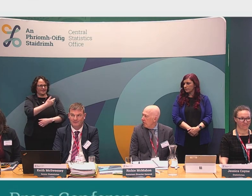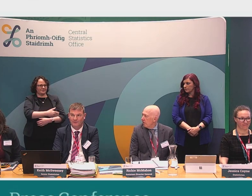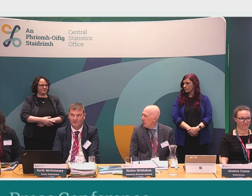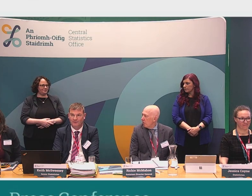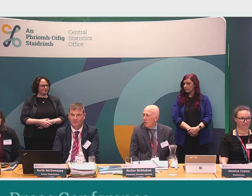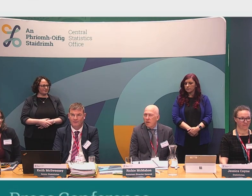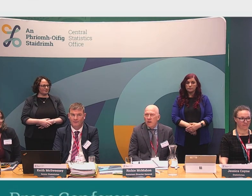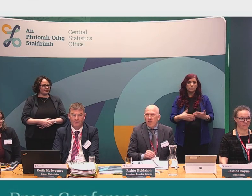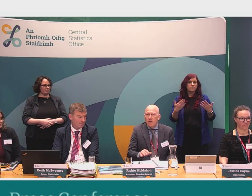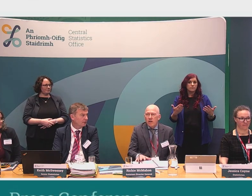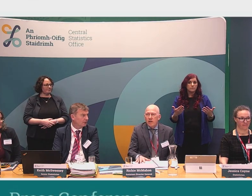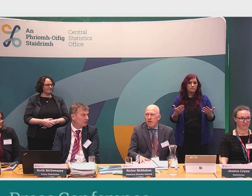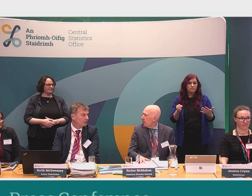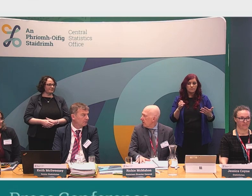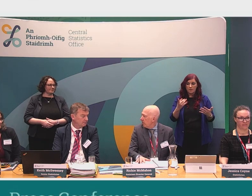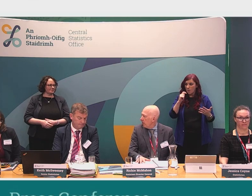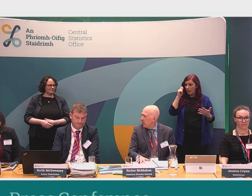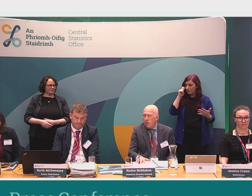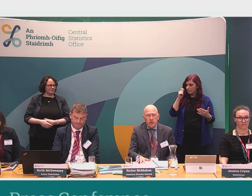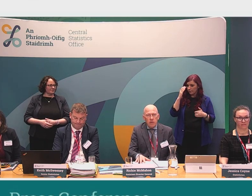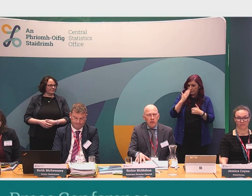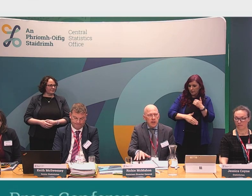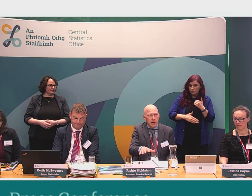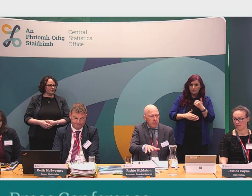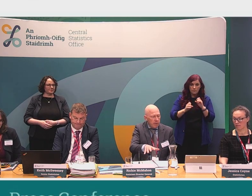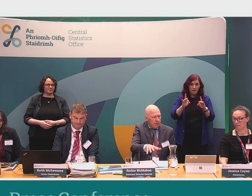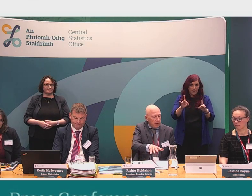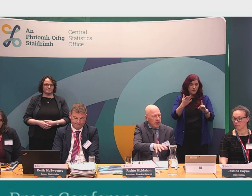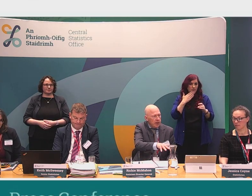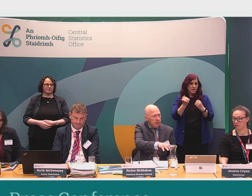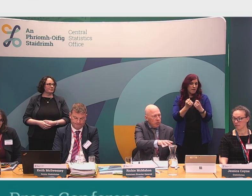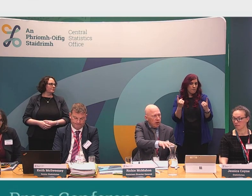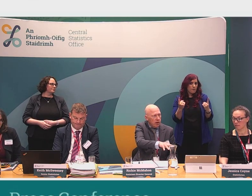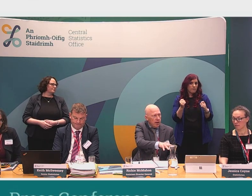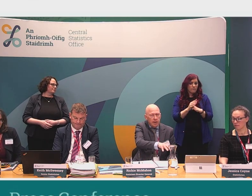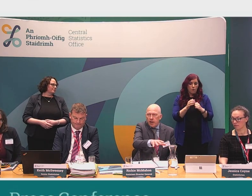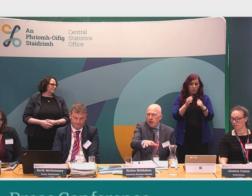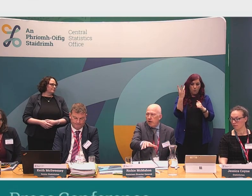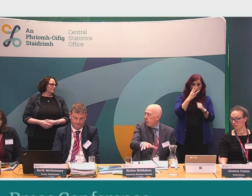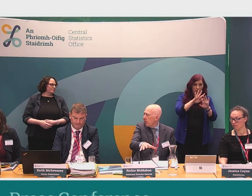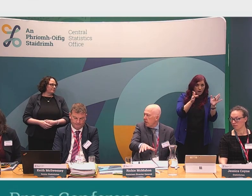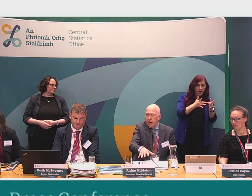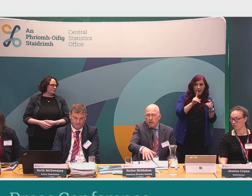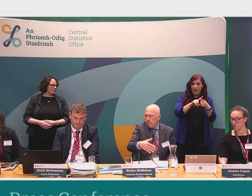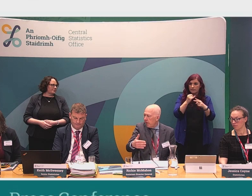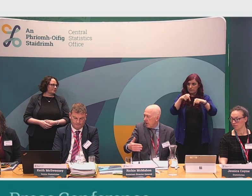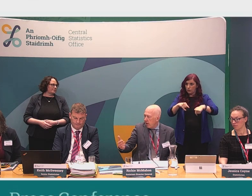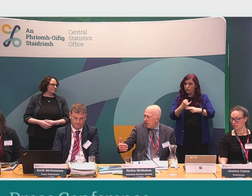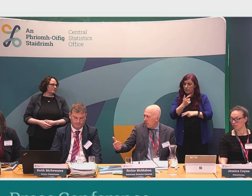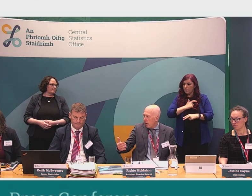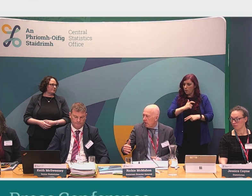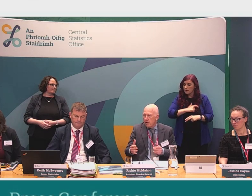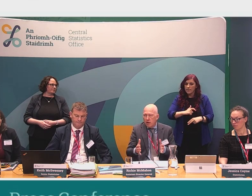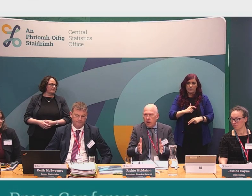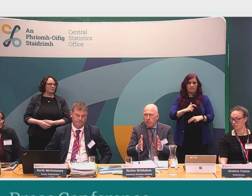you. So I think that's about it. So look, thanks to everyone for attending, both online and in person. And as Helen has